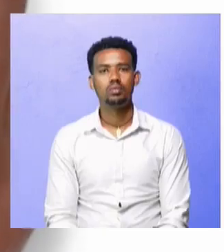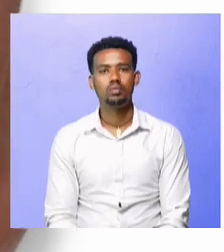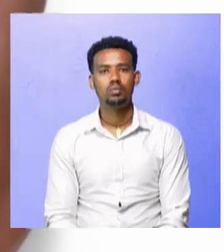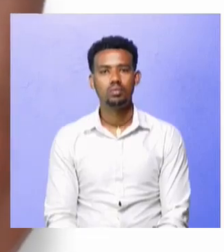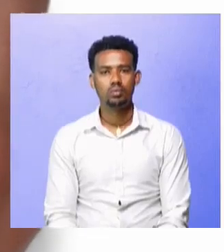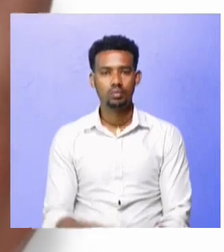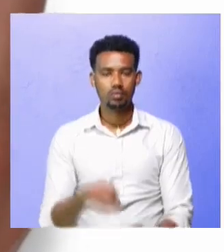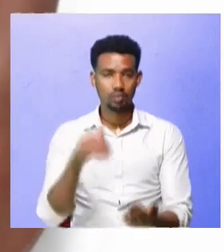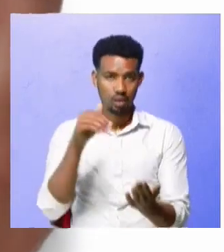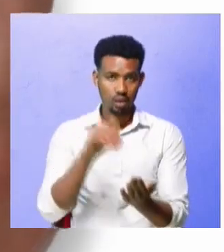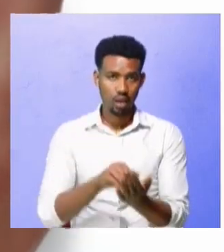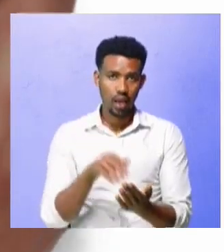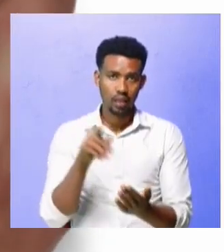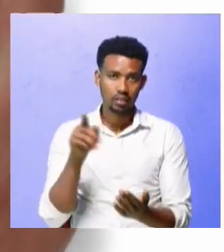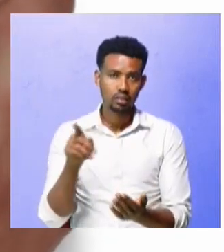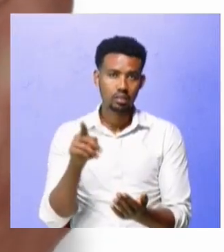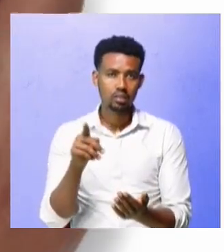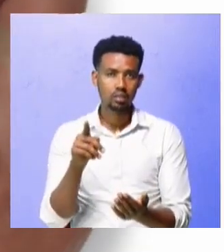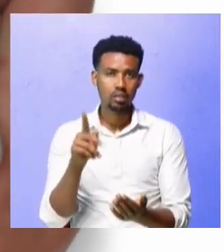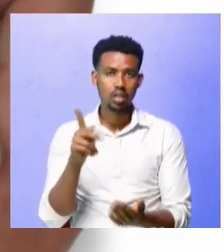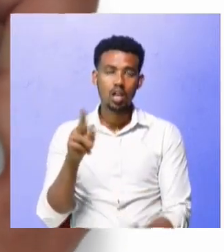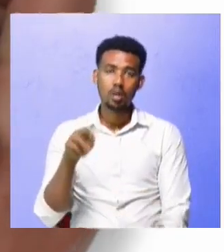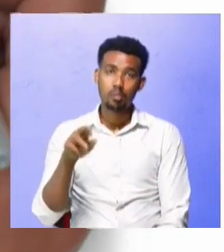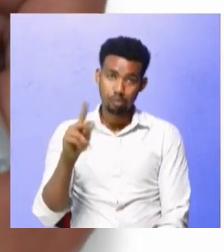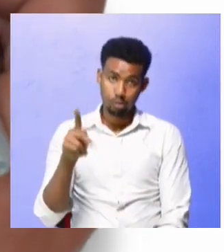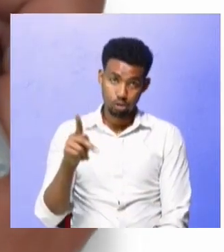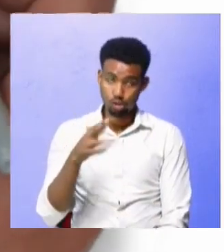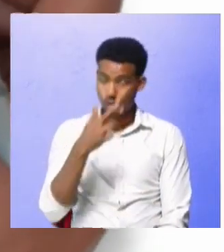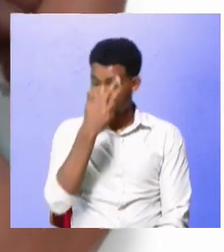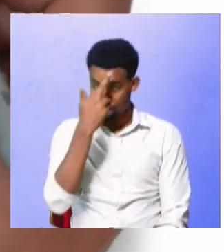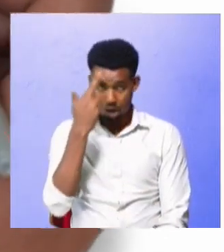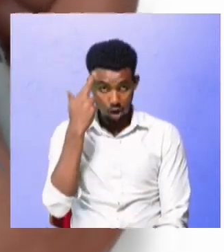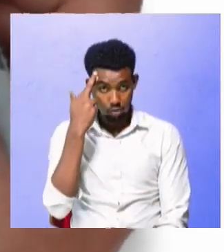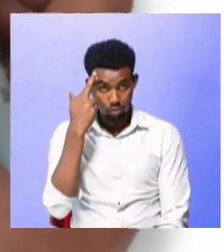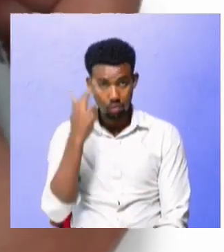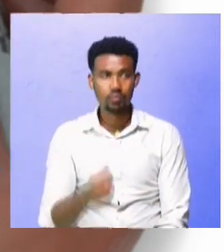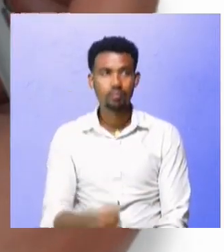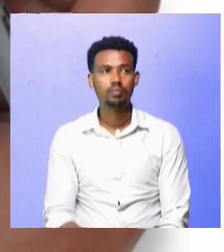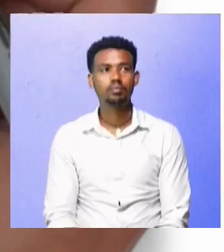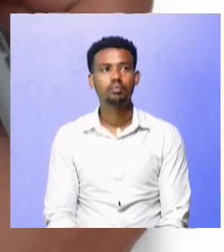Again, is it preposition of cause,